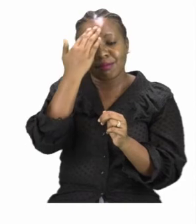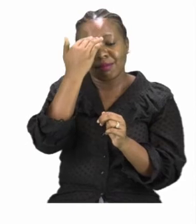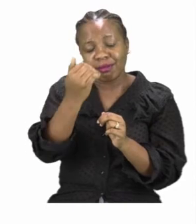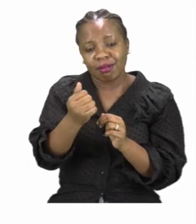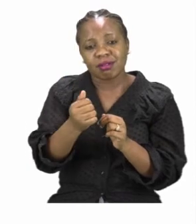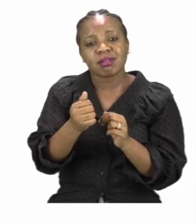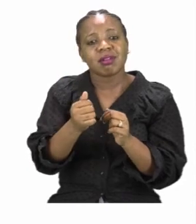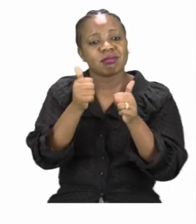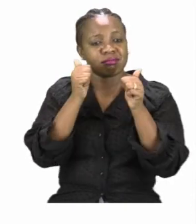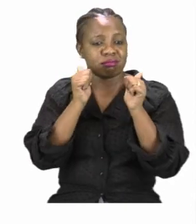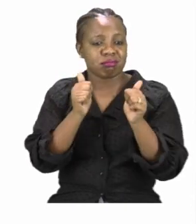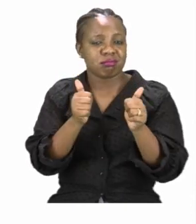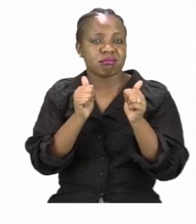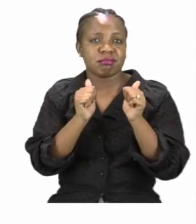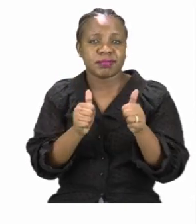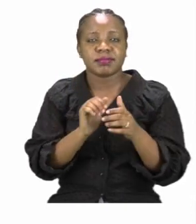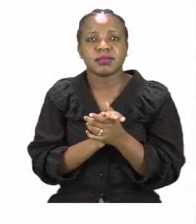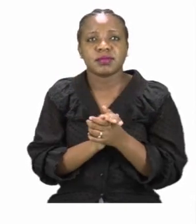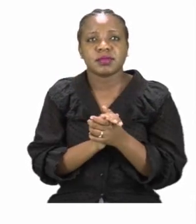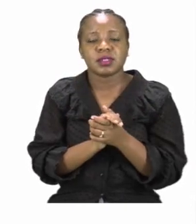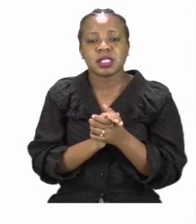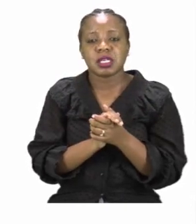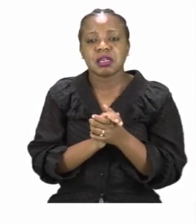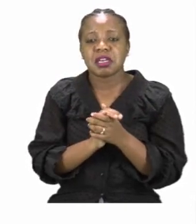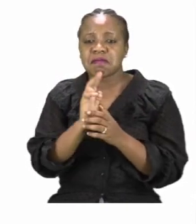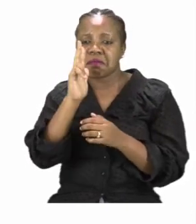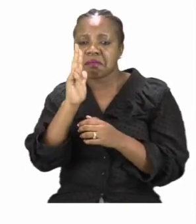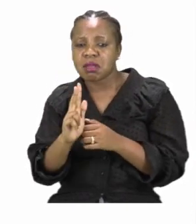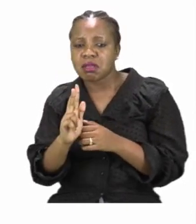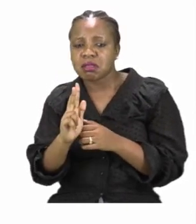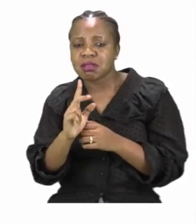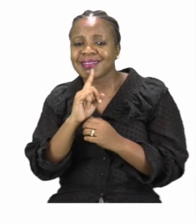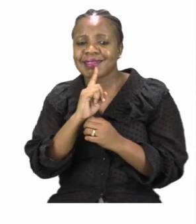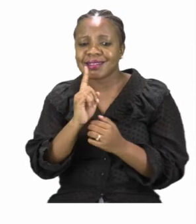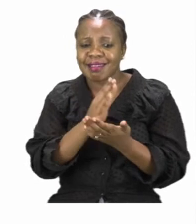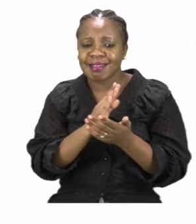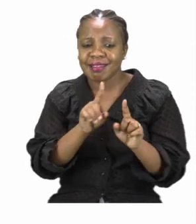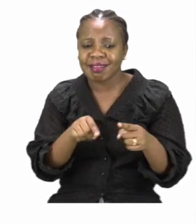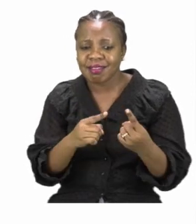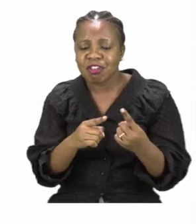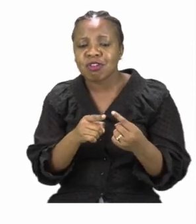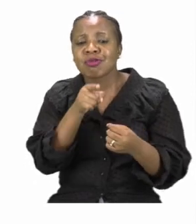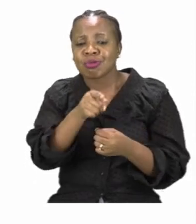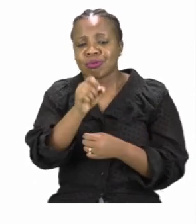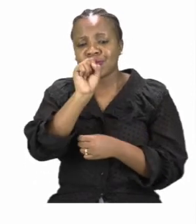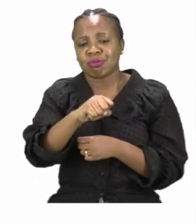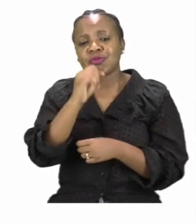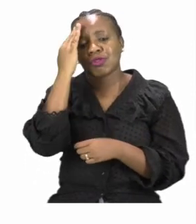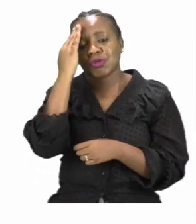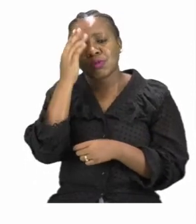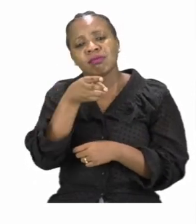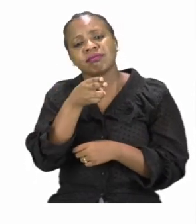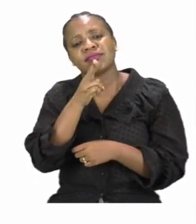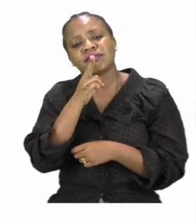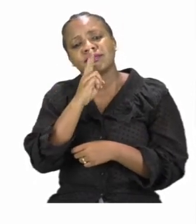says something to you, you need to know what to say back. And if you are saying something to someone, you know what they are going